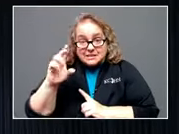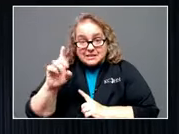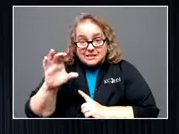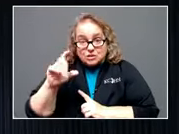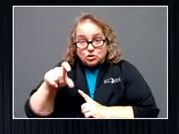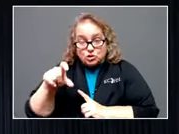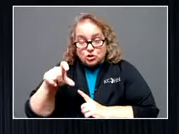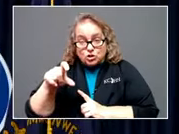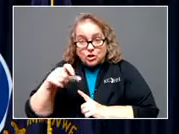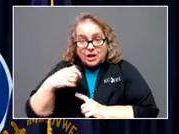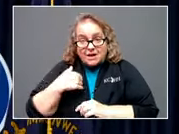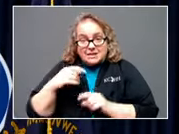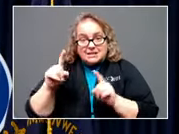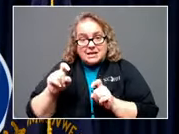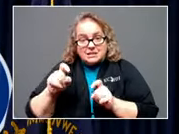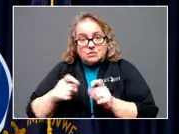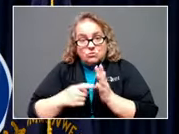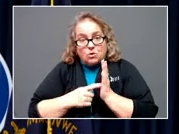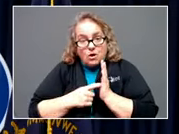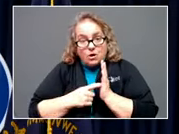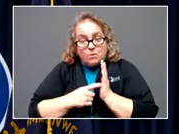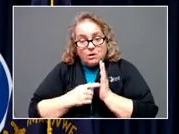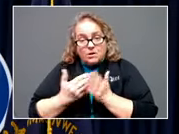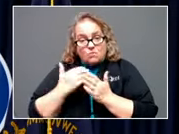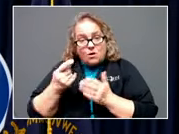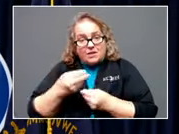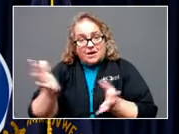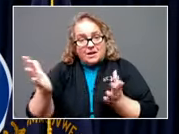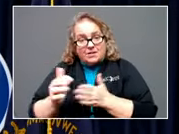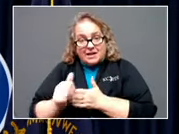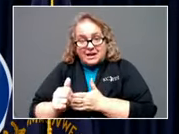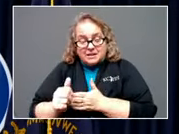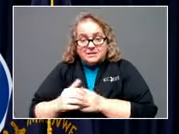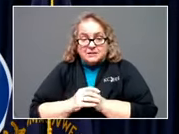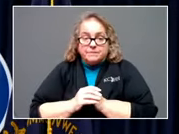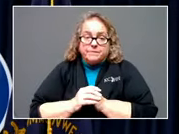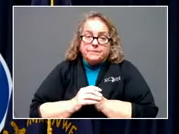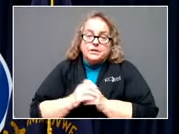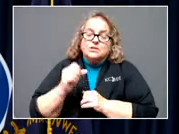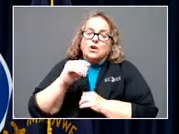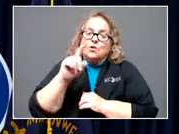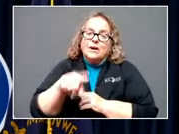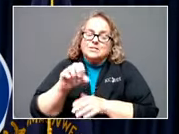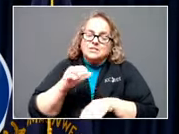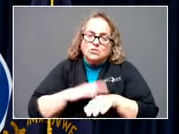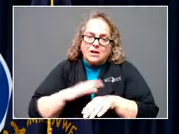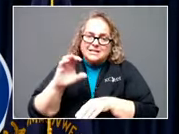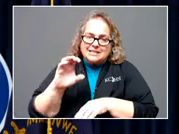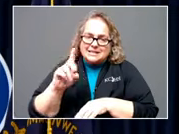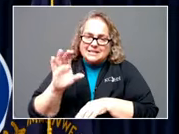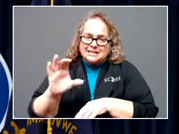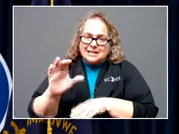requirement when they updated the guidance? So the CDC, the question is on the CDC guidance and using an example